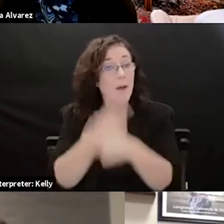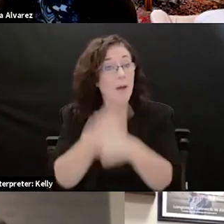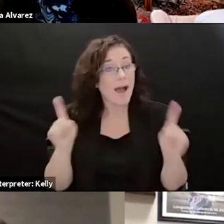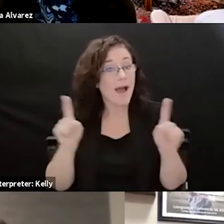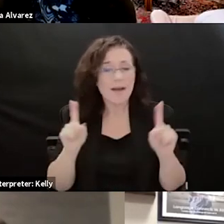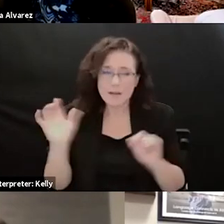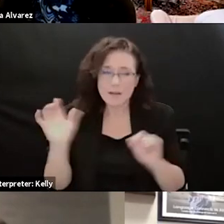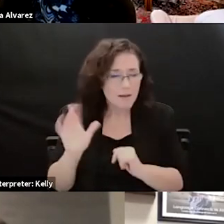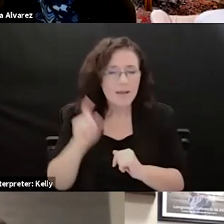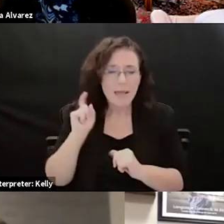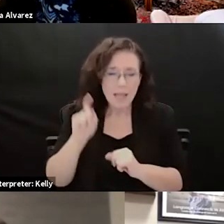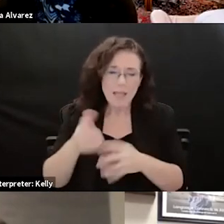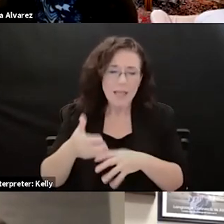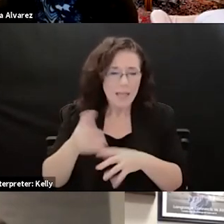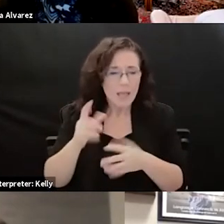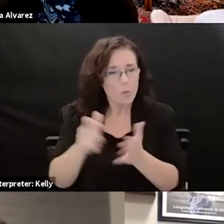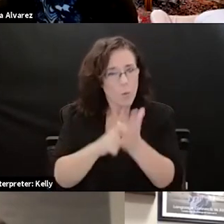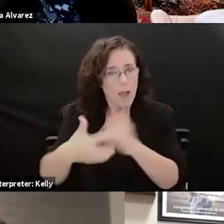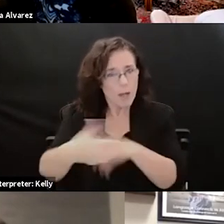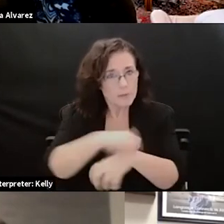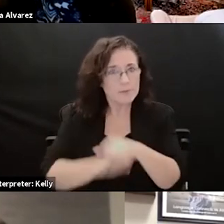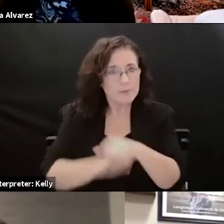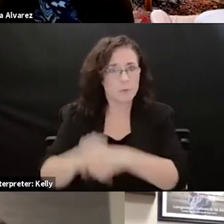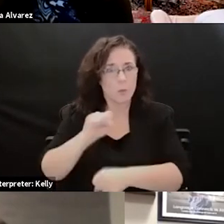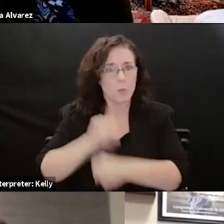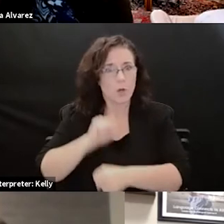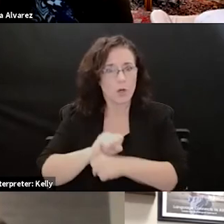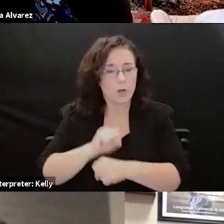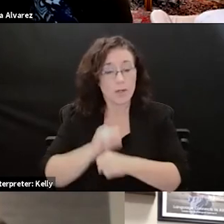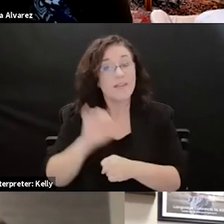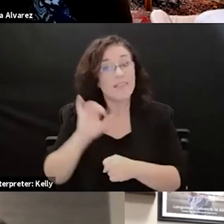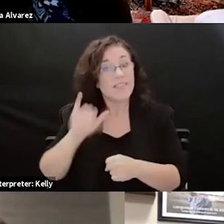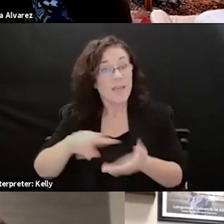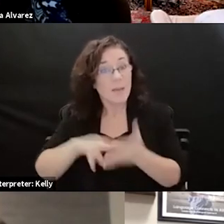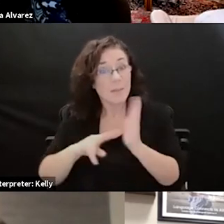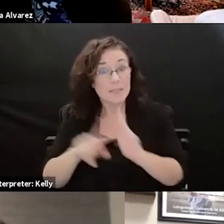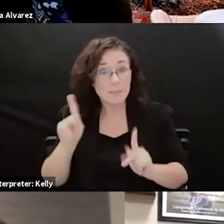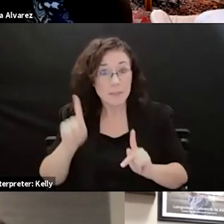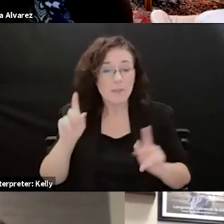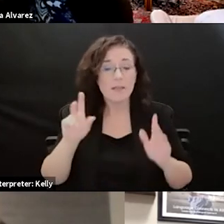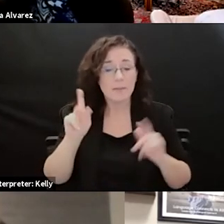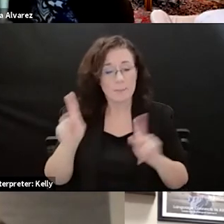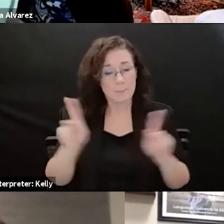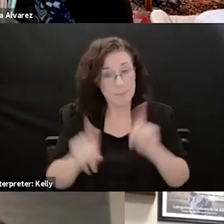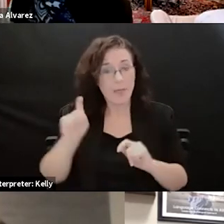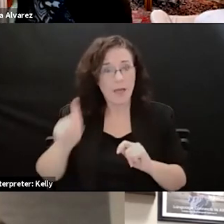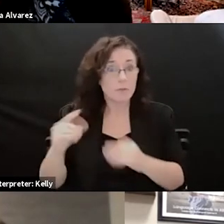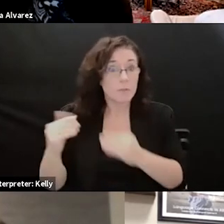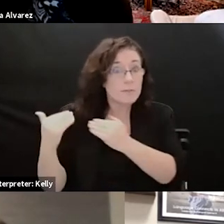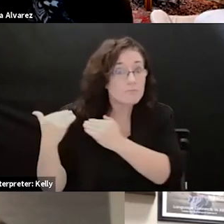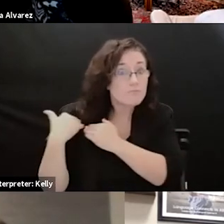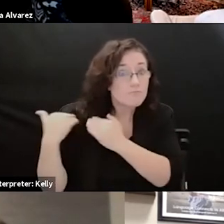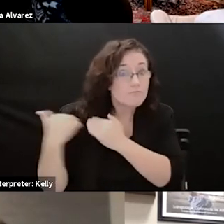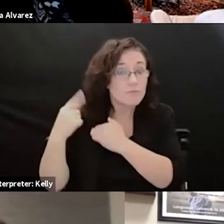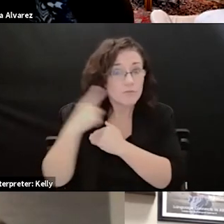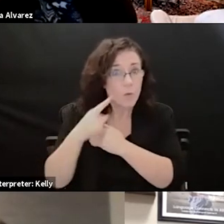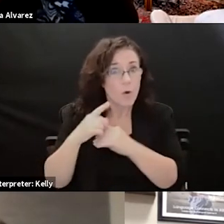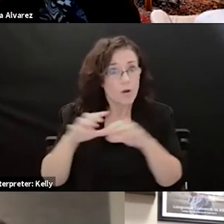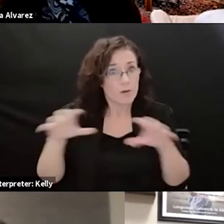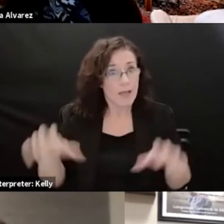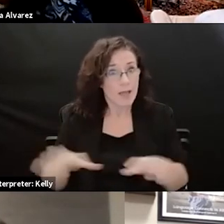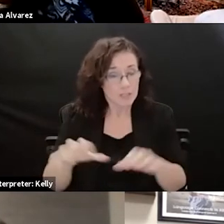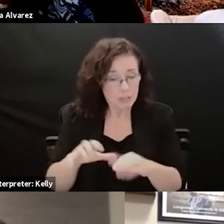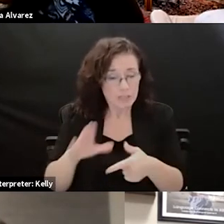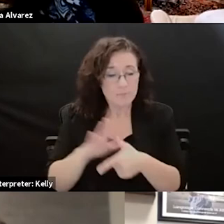takes a community that holds elected officials accountable to promises made and let's remember that the system of education was built